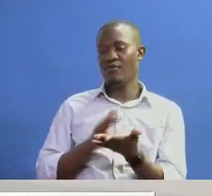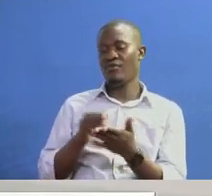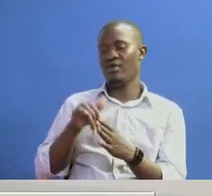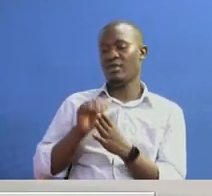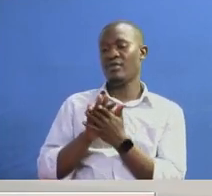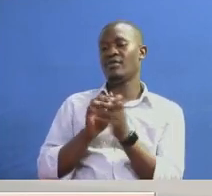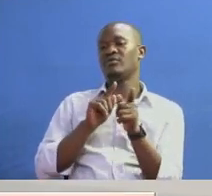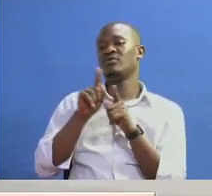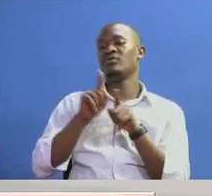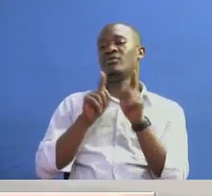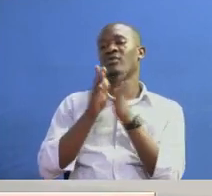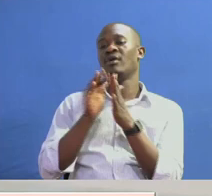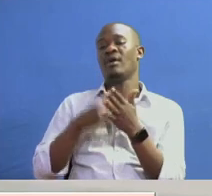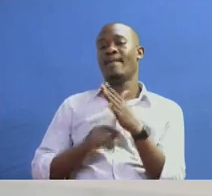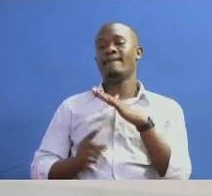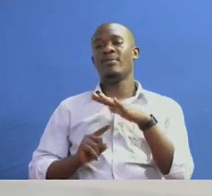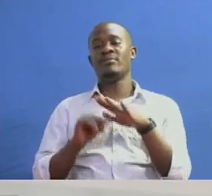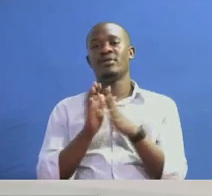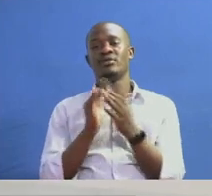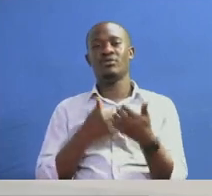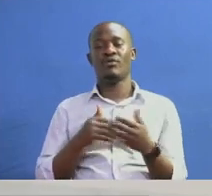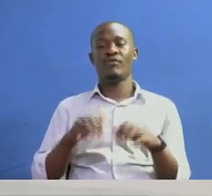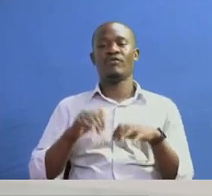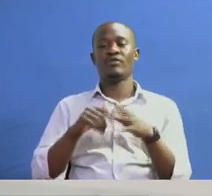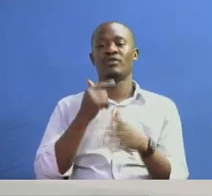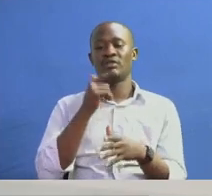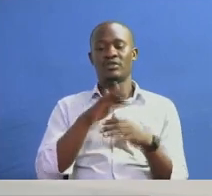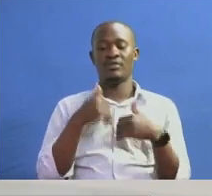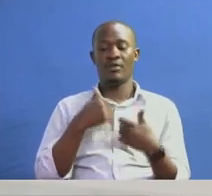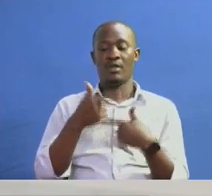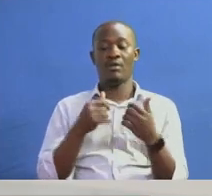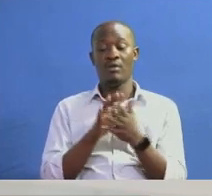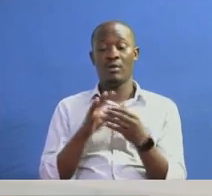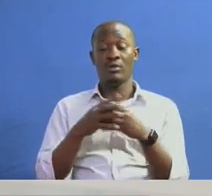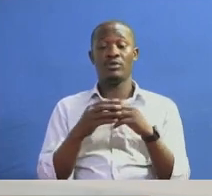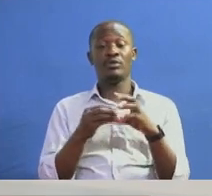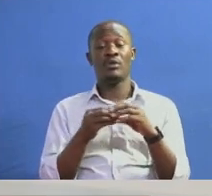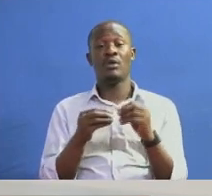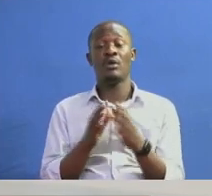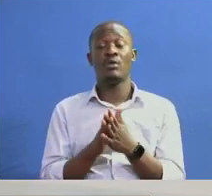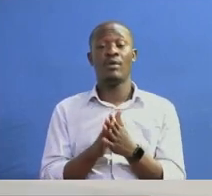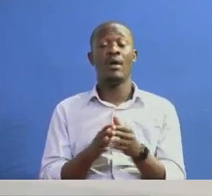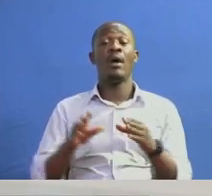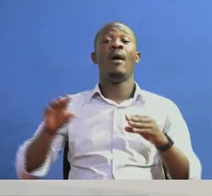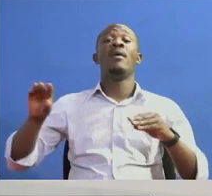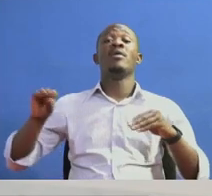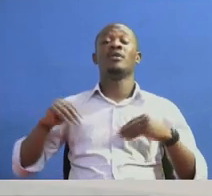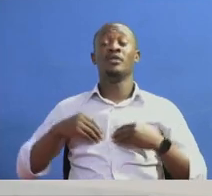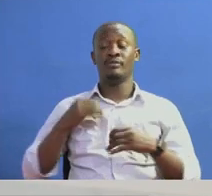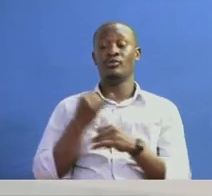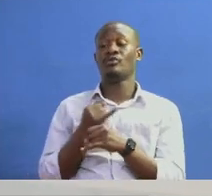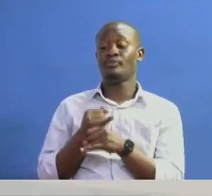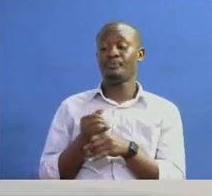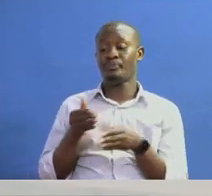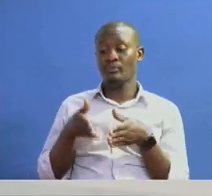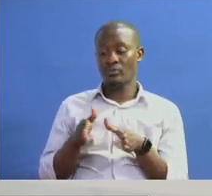the tourism sector and the Ministry of Agriculture, which you've mentioned that this is going to create enough job opportunities